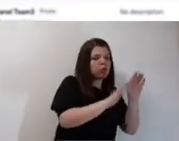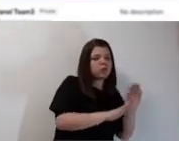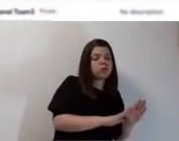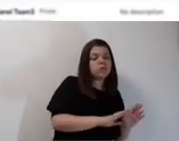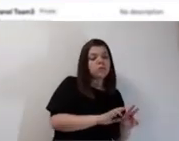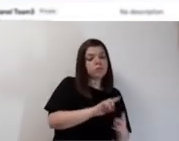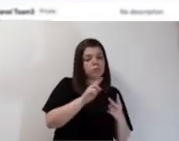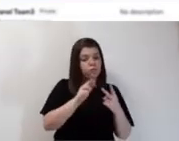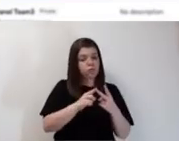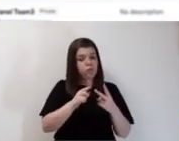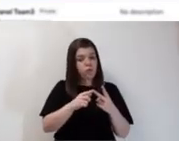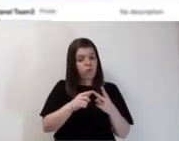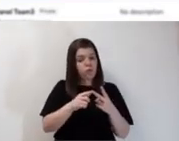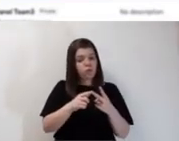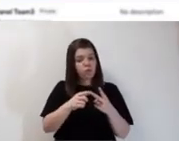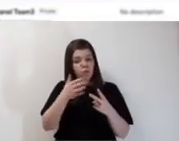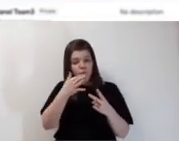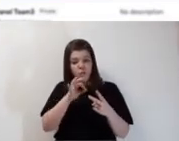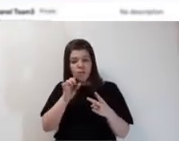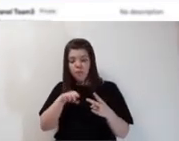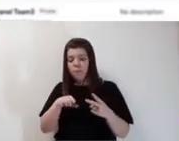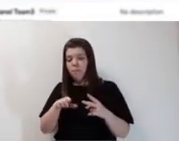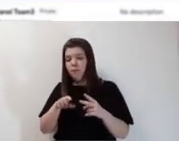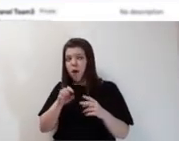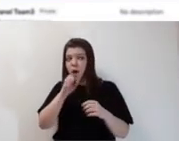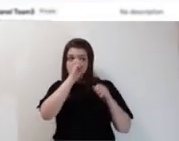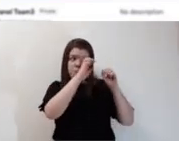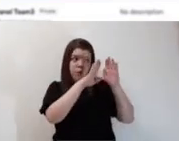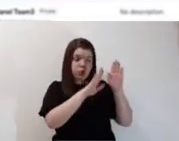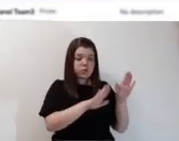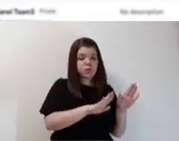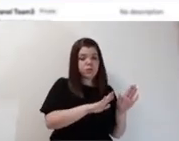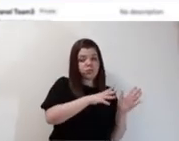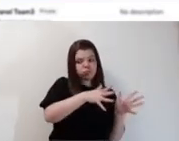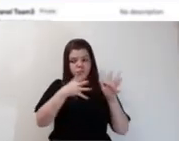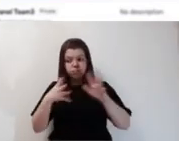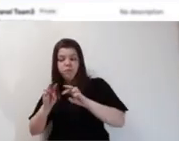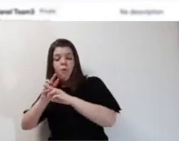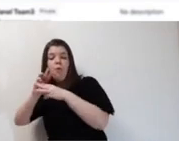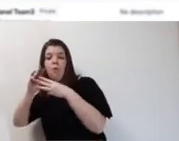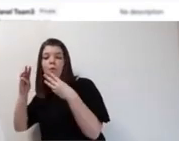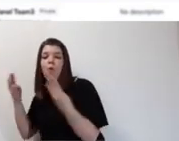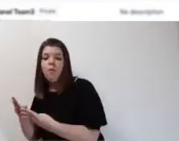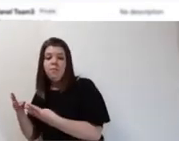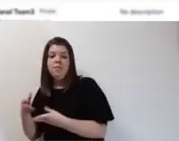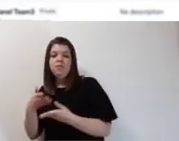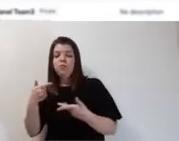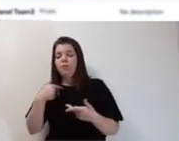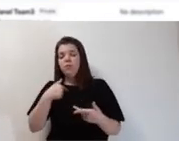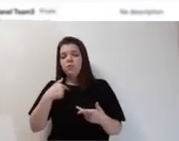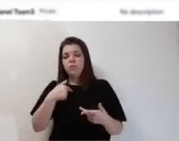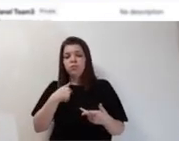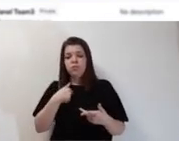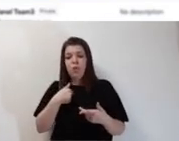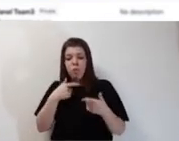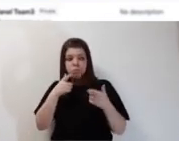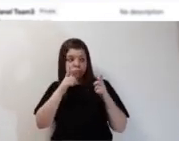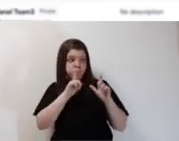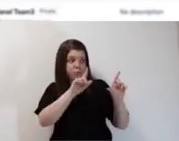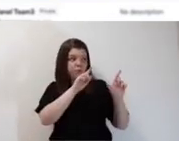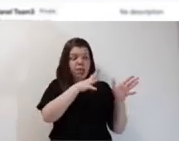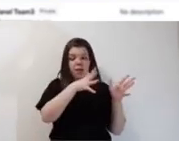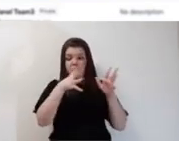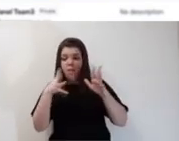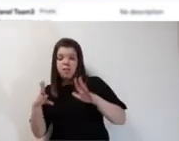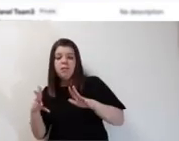virtuality, it was the best method to access the remotely by the students. But this